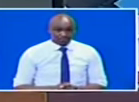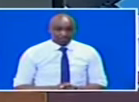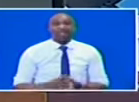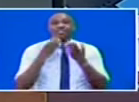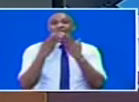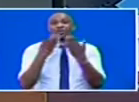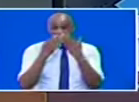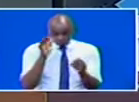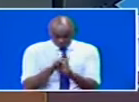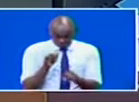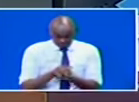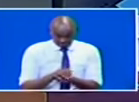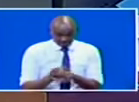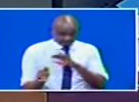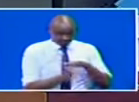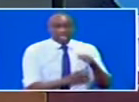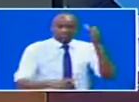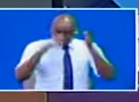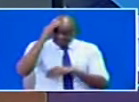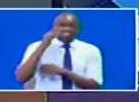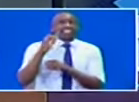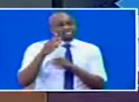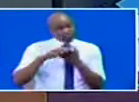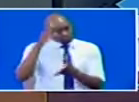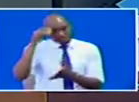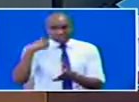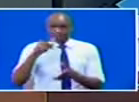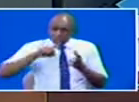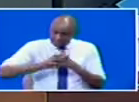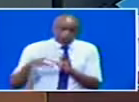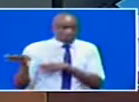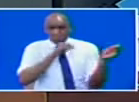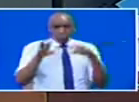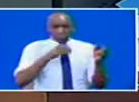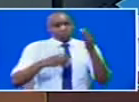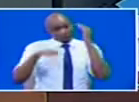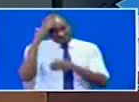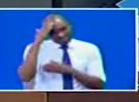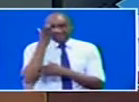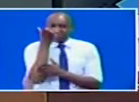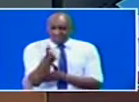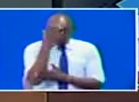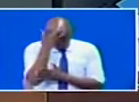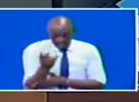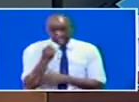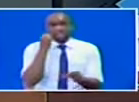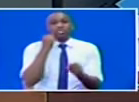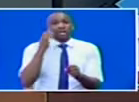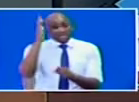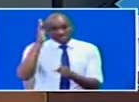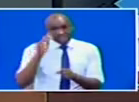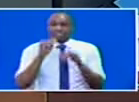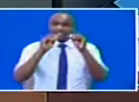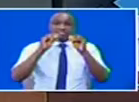Thank you, Caroline. University students have started vacating campuses following the strike by their lecturers now on its sixth day. A spot check